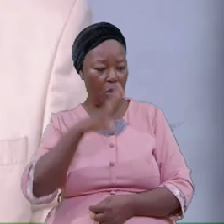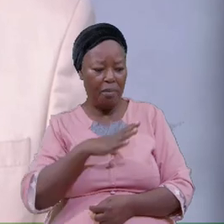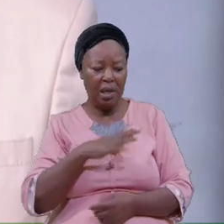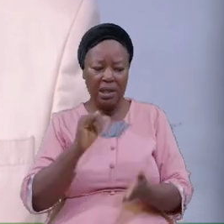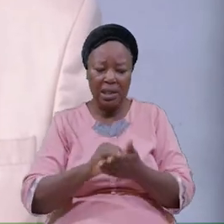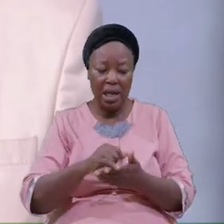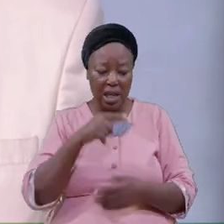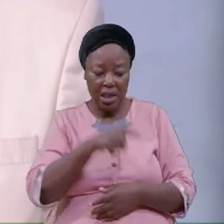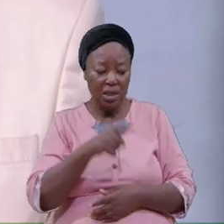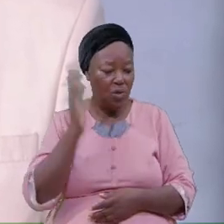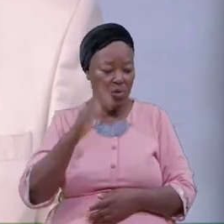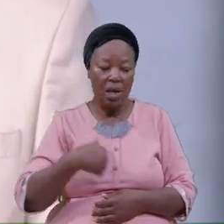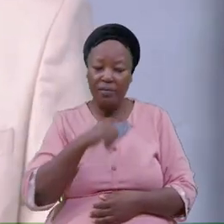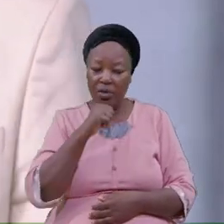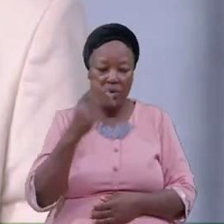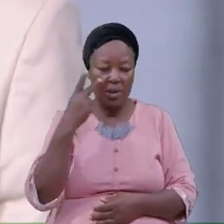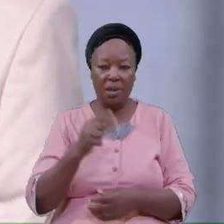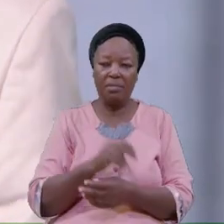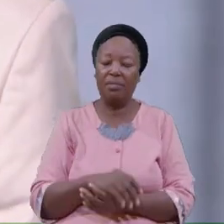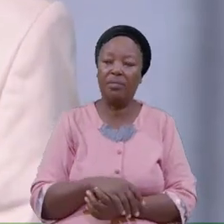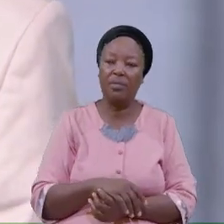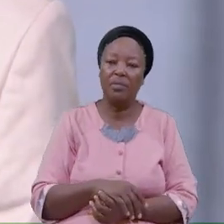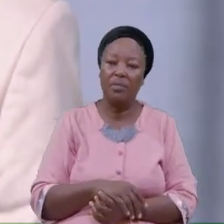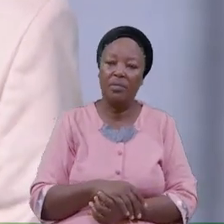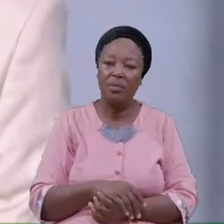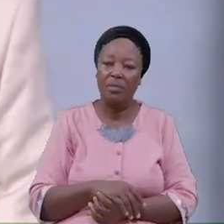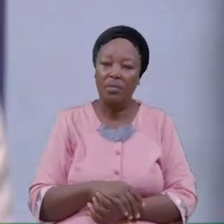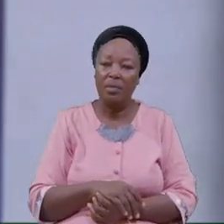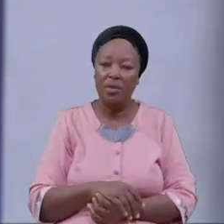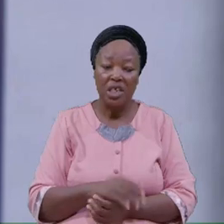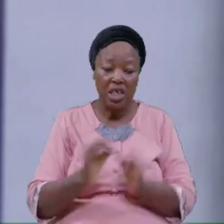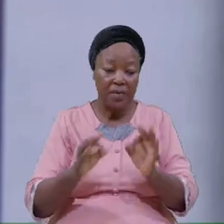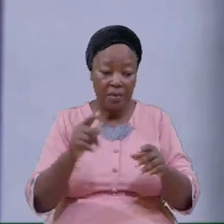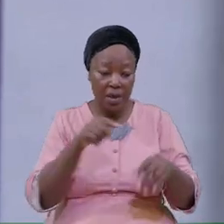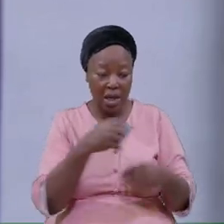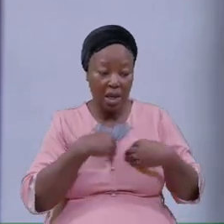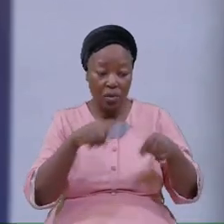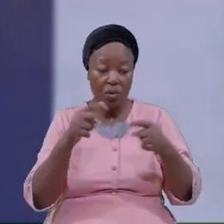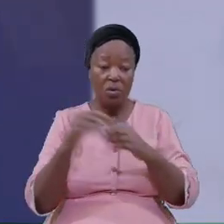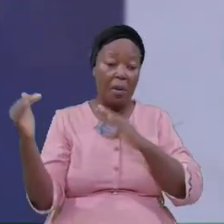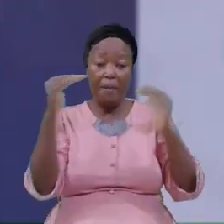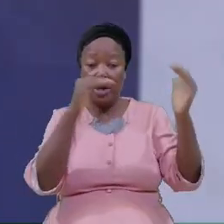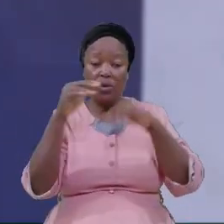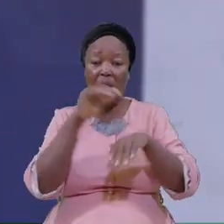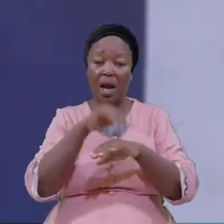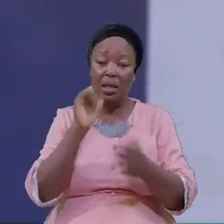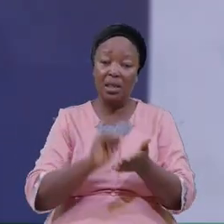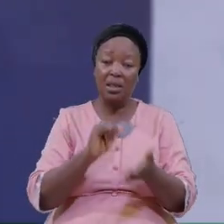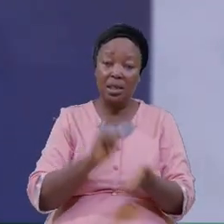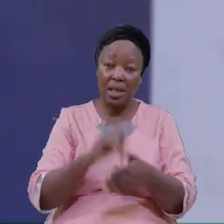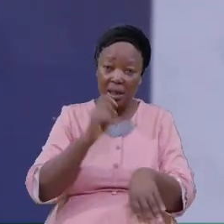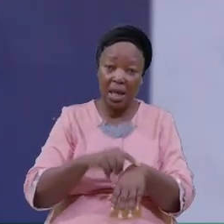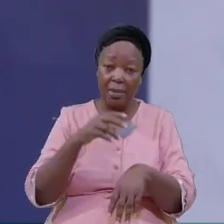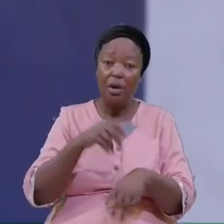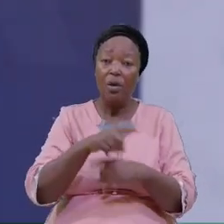une femme, il a regardé ce qu'il ne devrait pas faire. If he had gone to the battle at the time in the period when kings